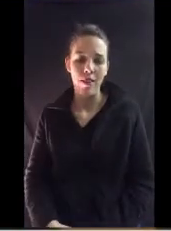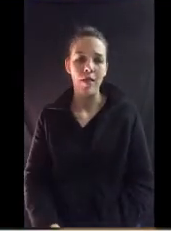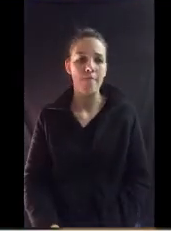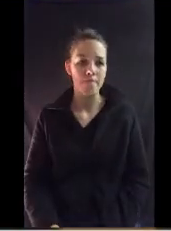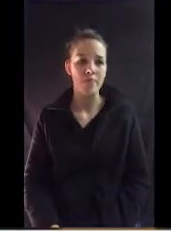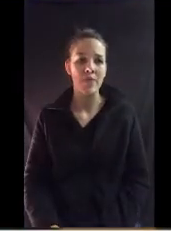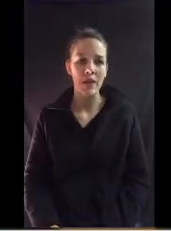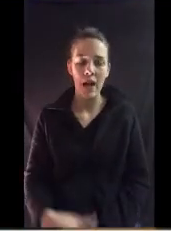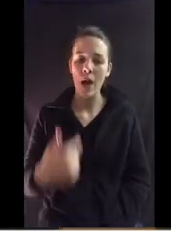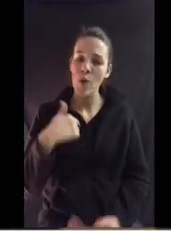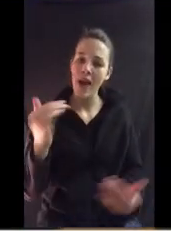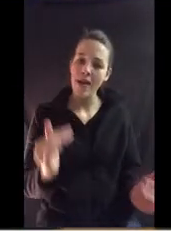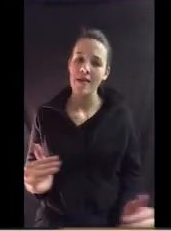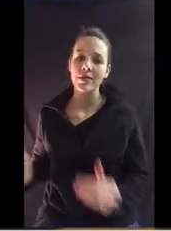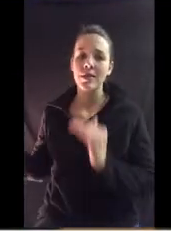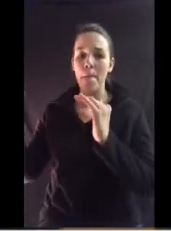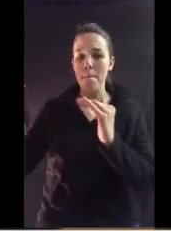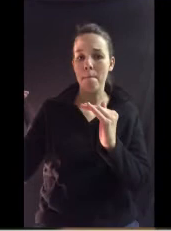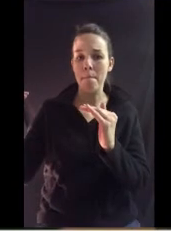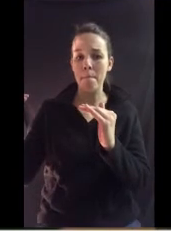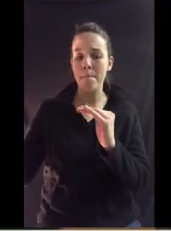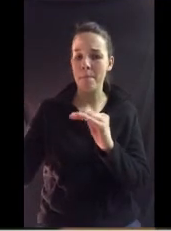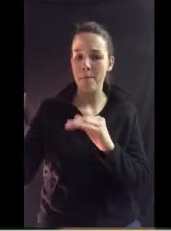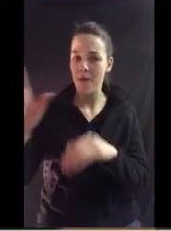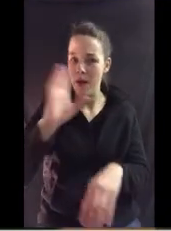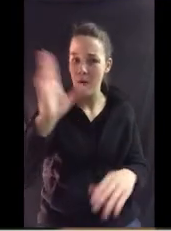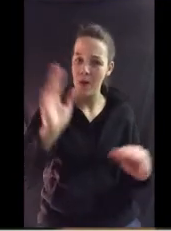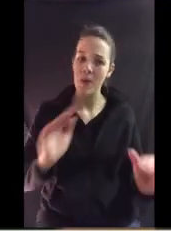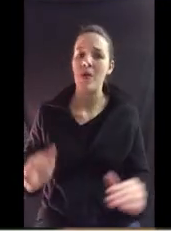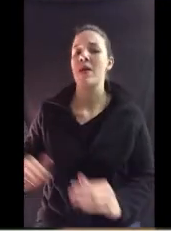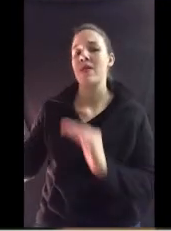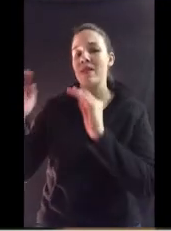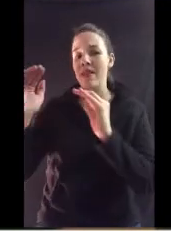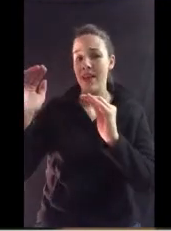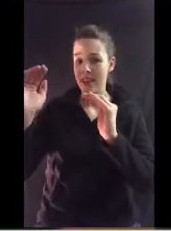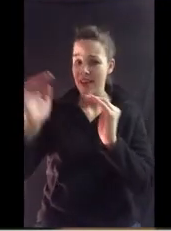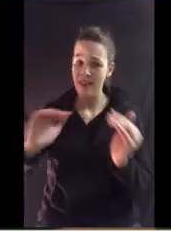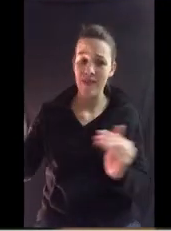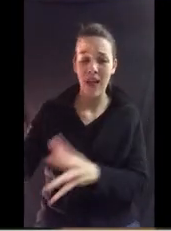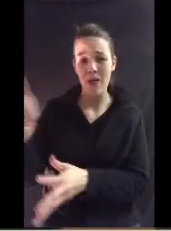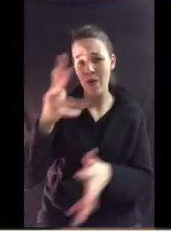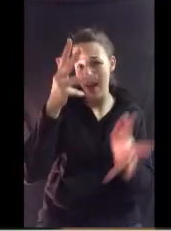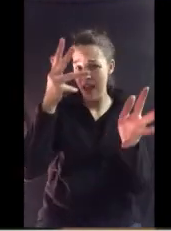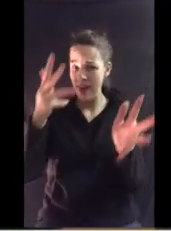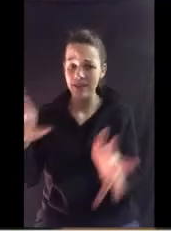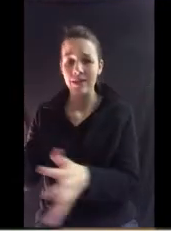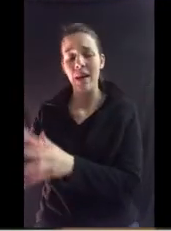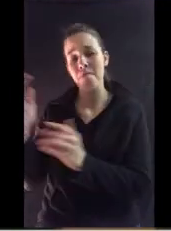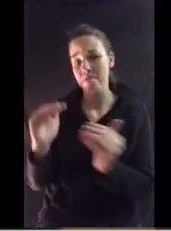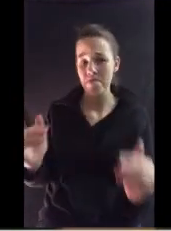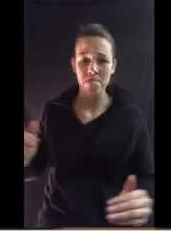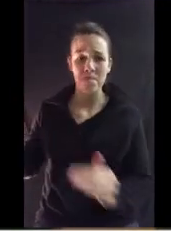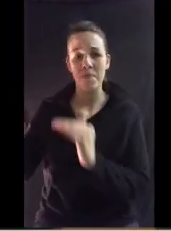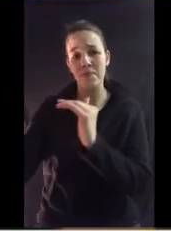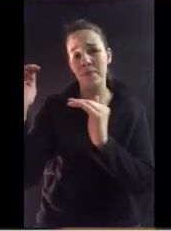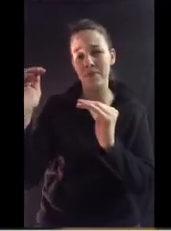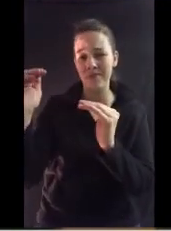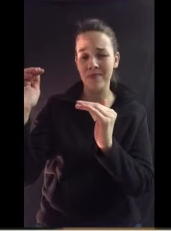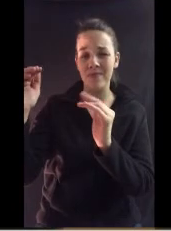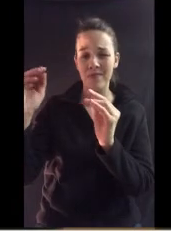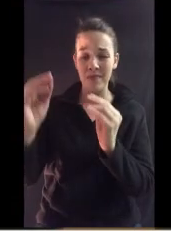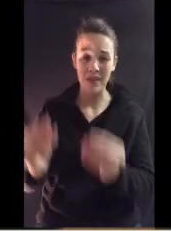times again. And I'll rise up, high like the waves.